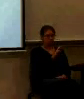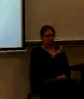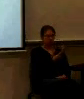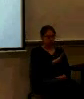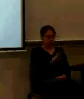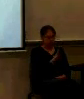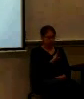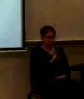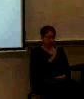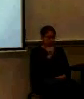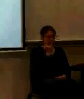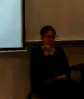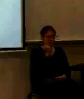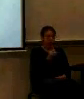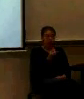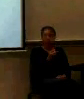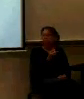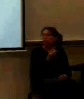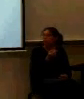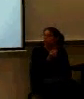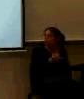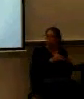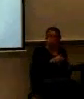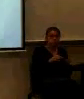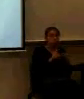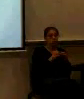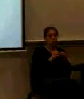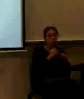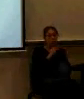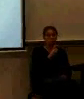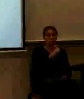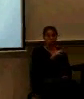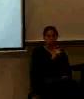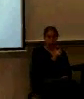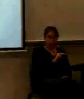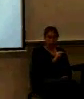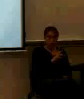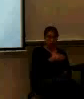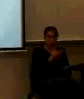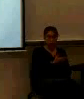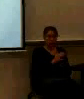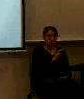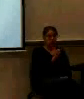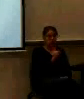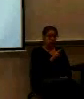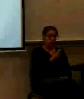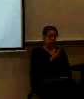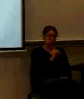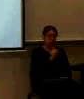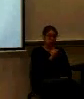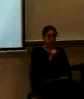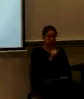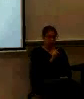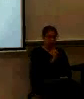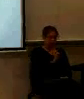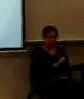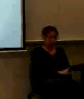bicarbonate, and if you lose another proton, you get to carbonate.